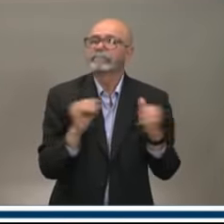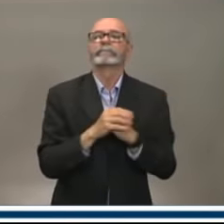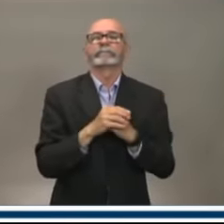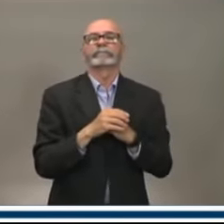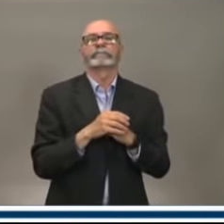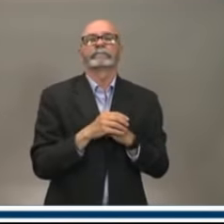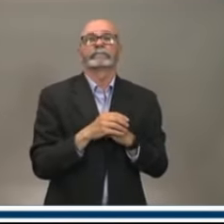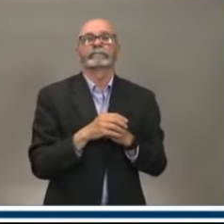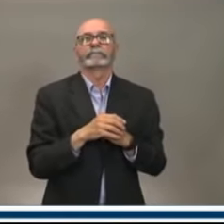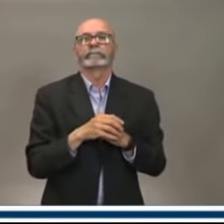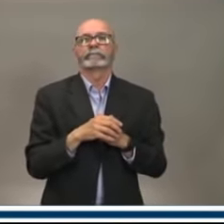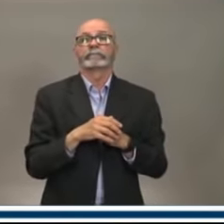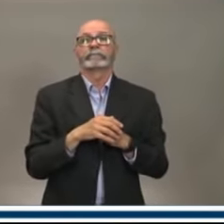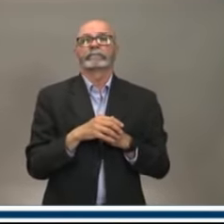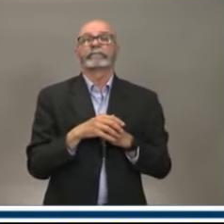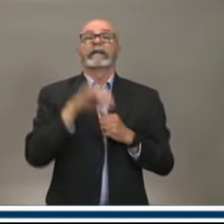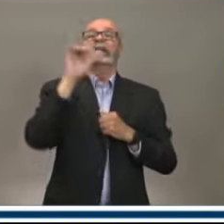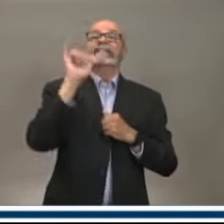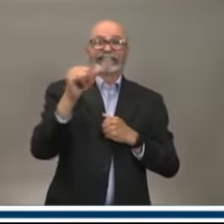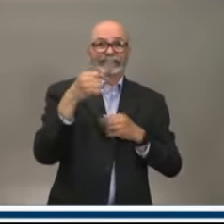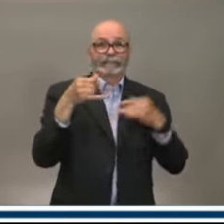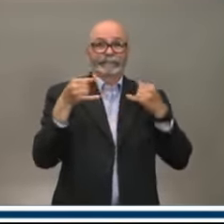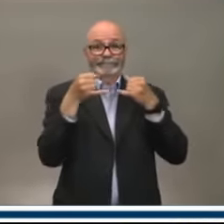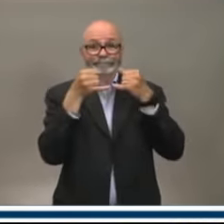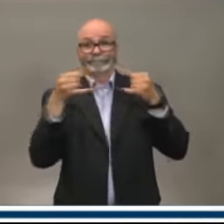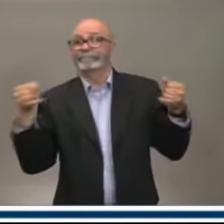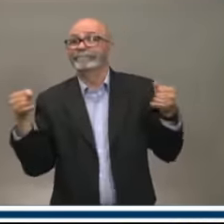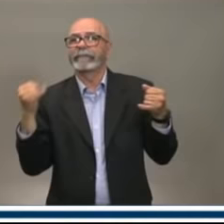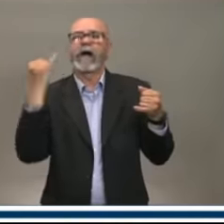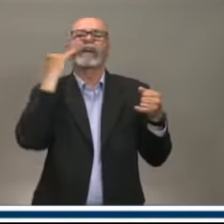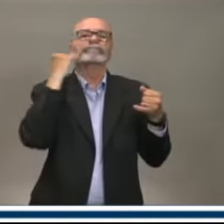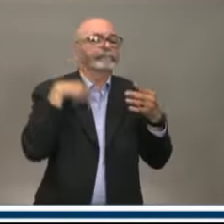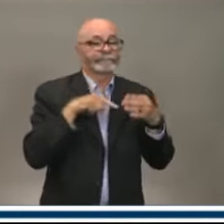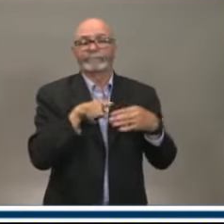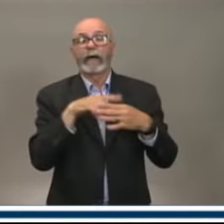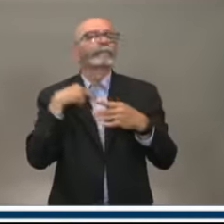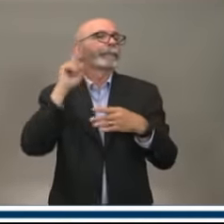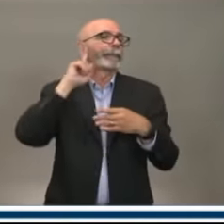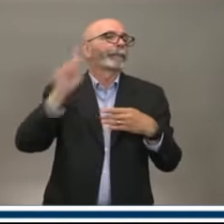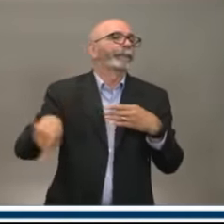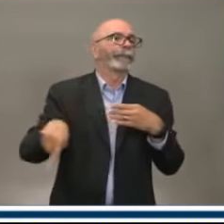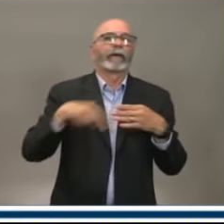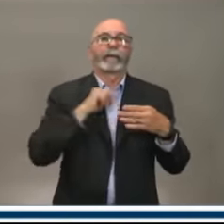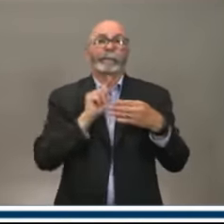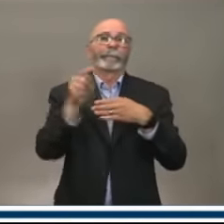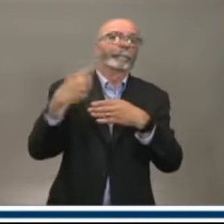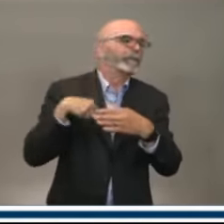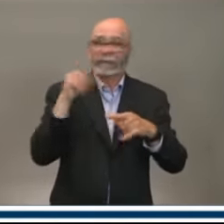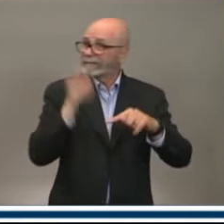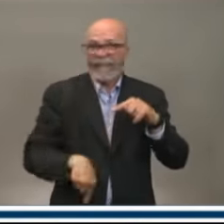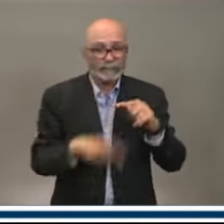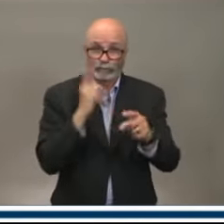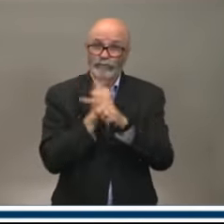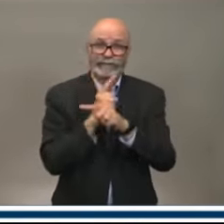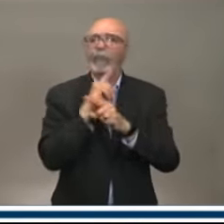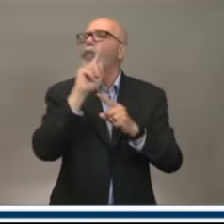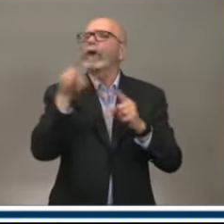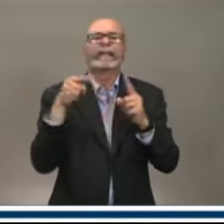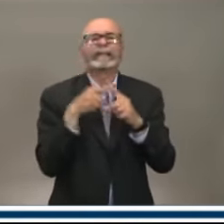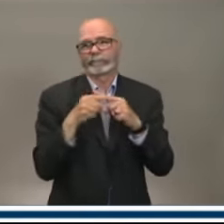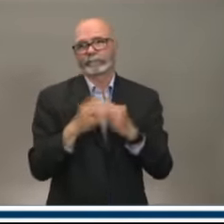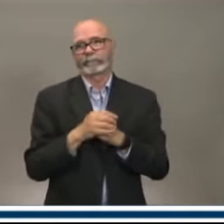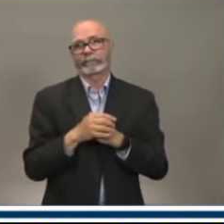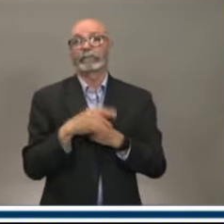can't turn anyone away. The question I have is, why is that, and when will they be given enforcement capabilities? Well, if we were going to turn people away, we would call